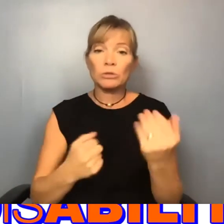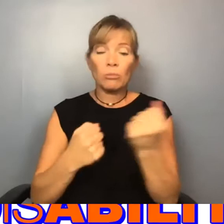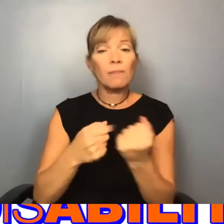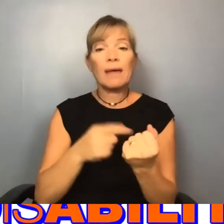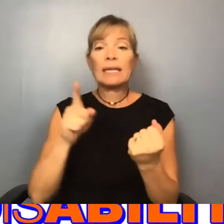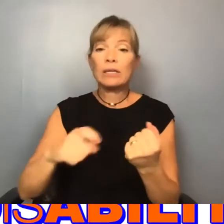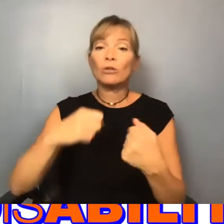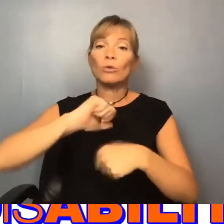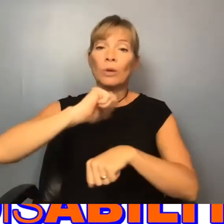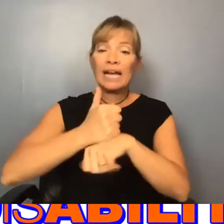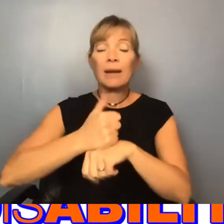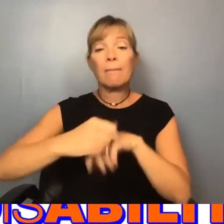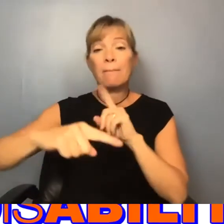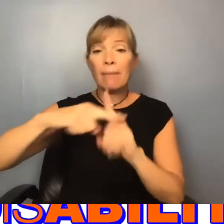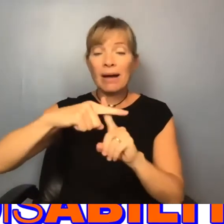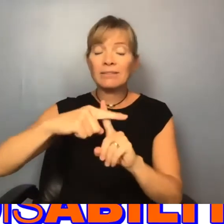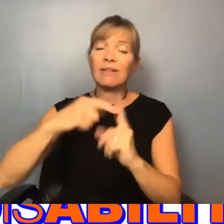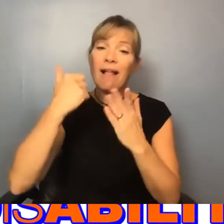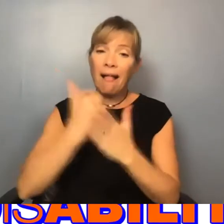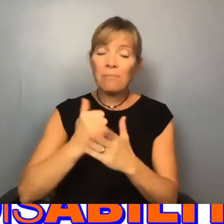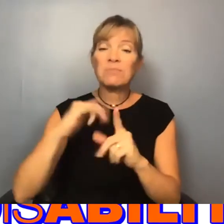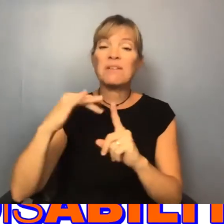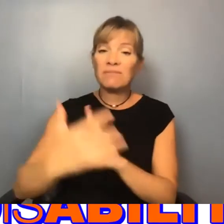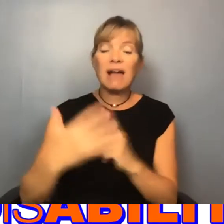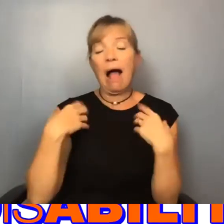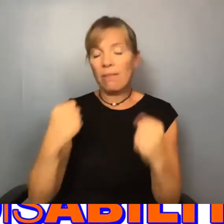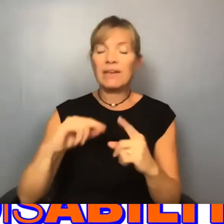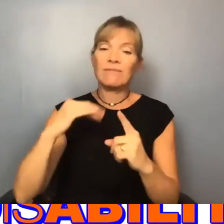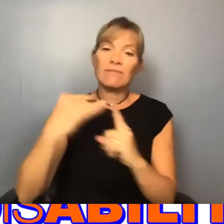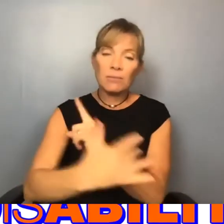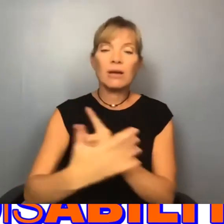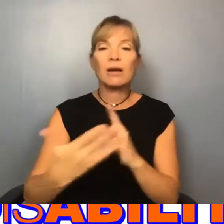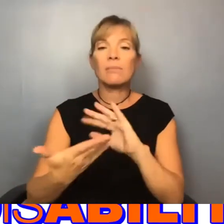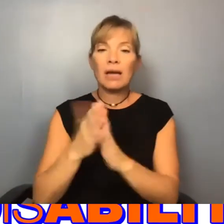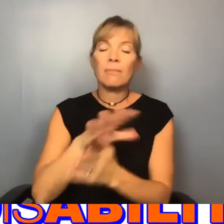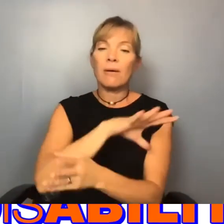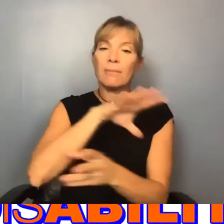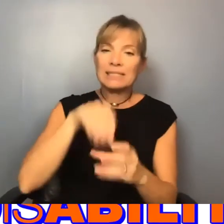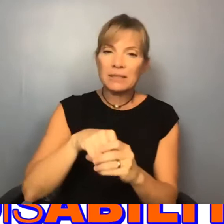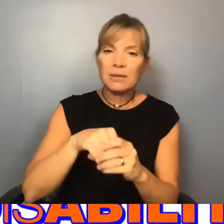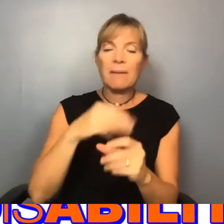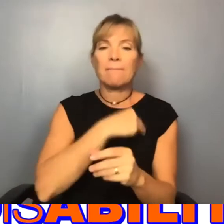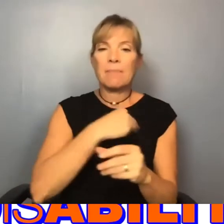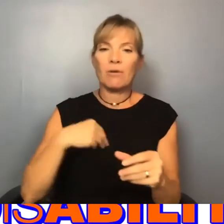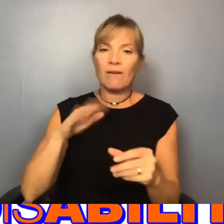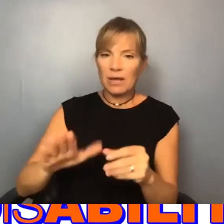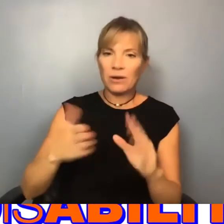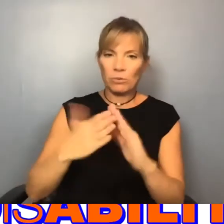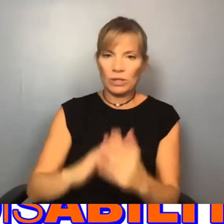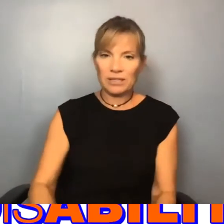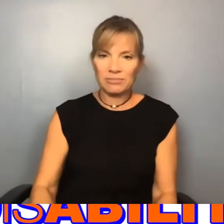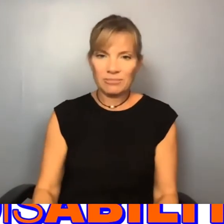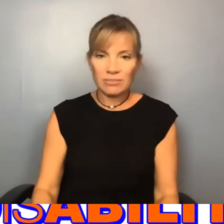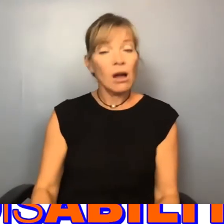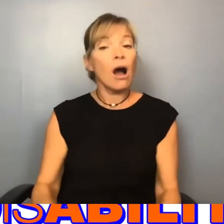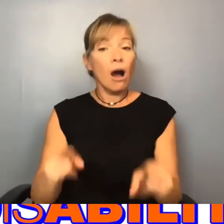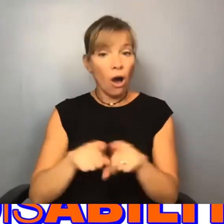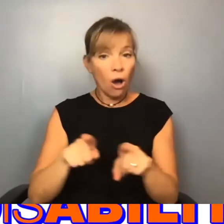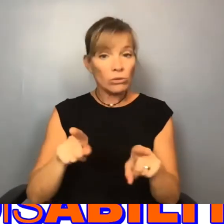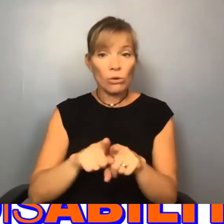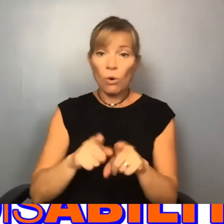to create a positive and healthy environment and become a participating member of their community. Along with that